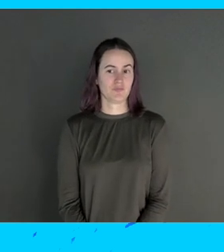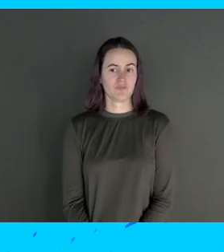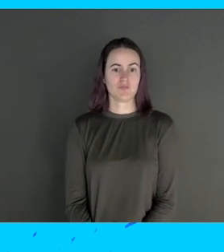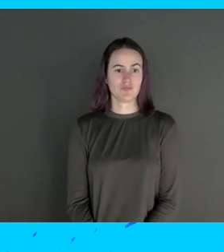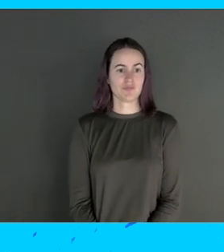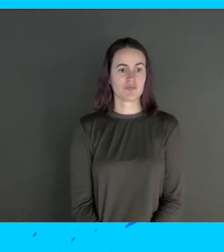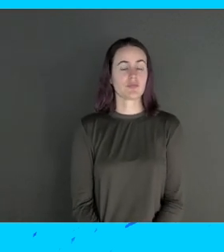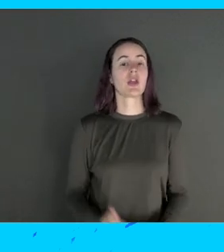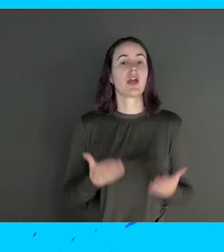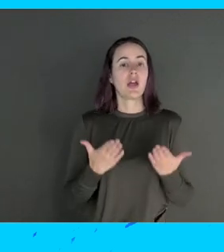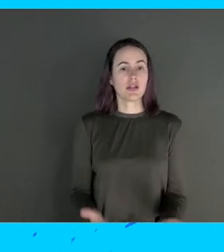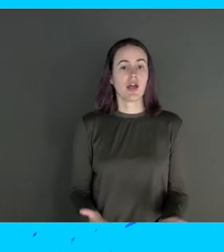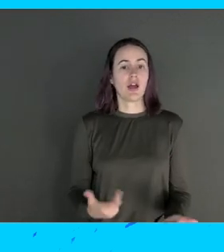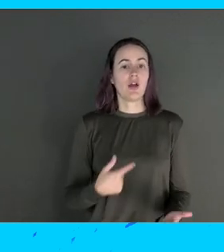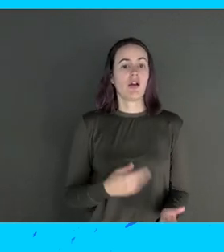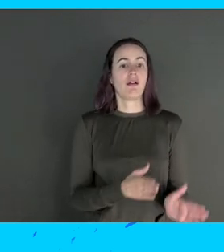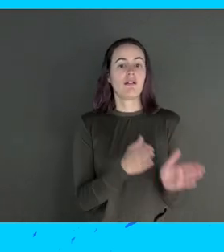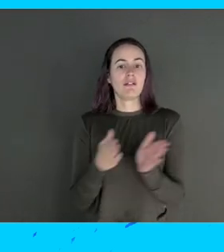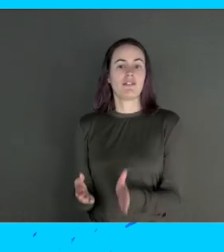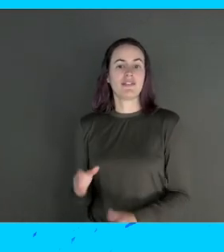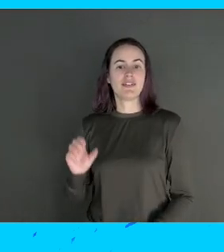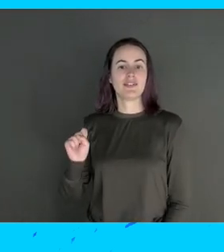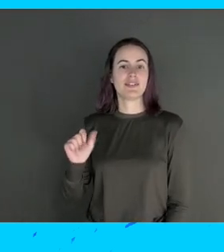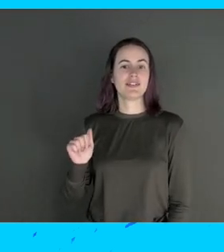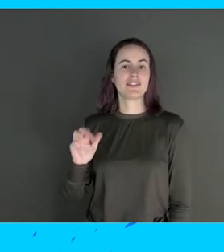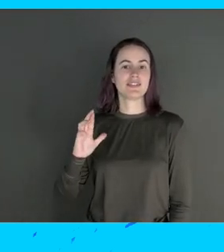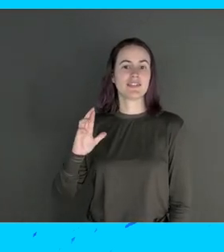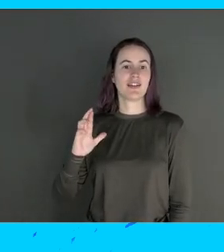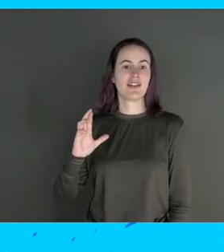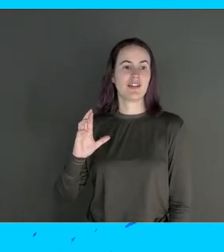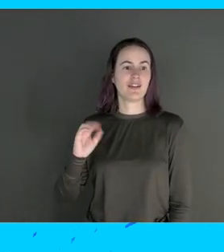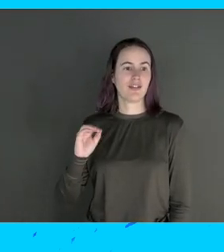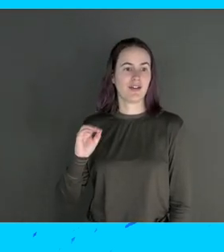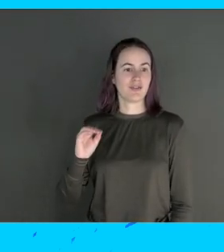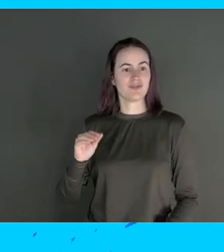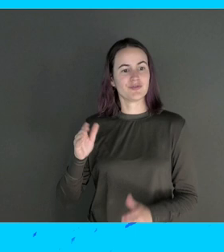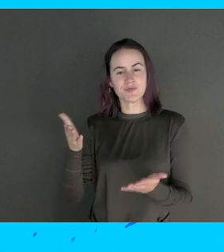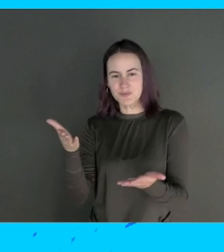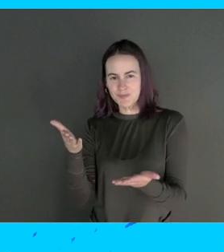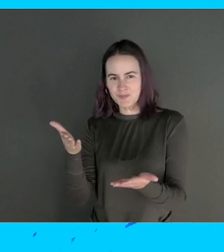Sarah to give an introduction on herself and then take it forward.